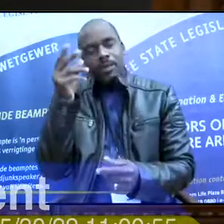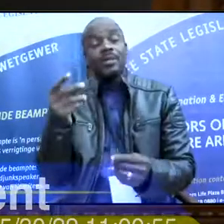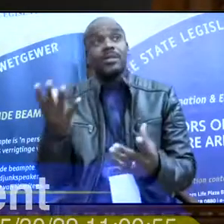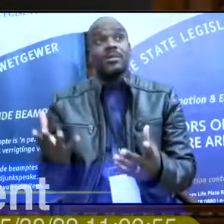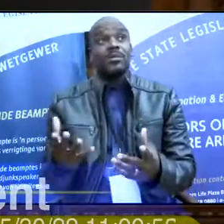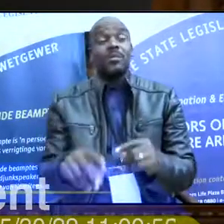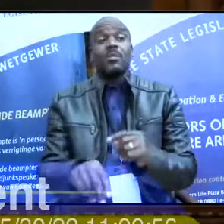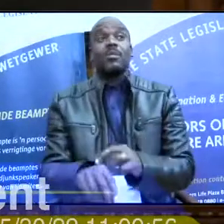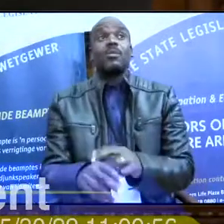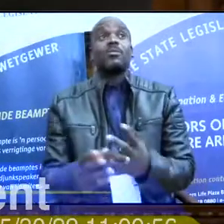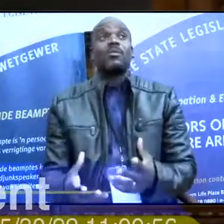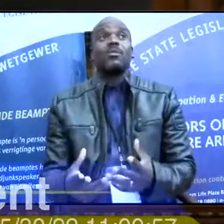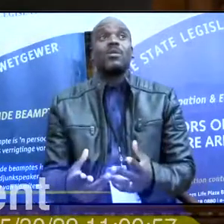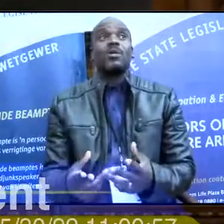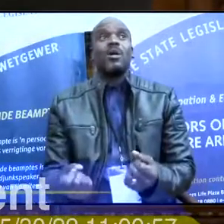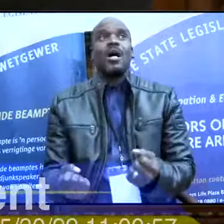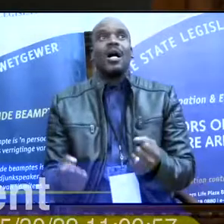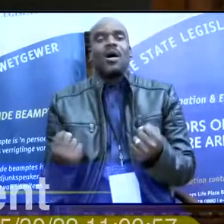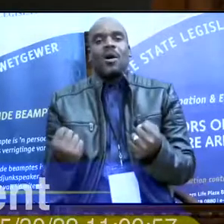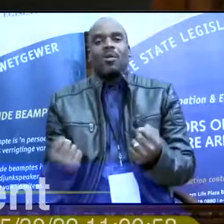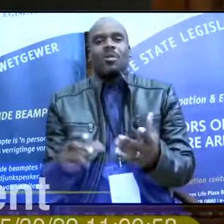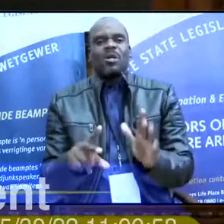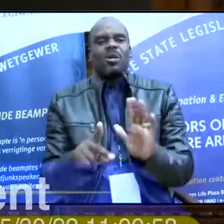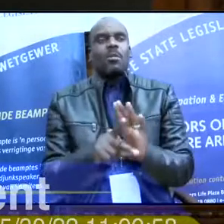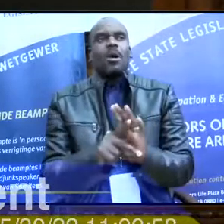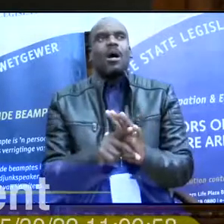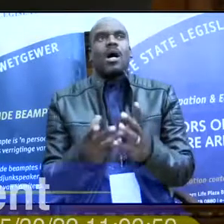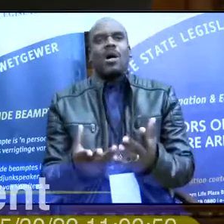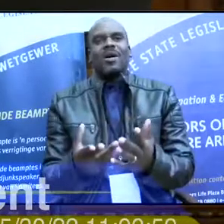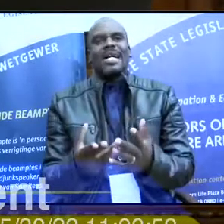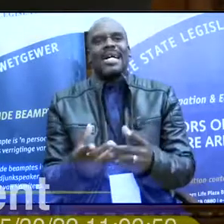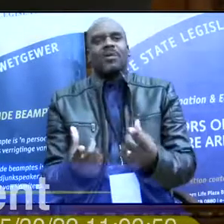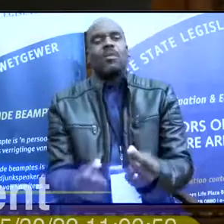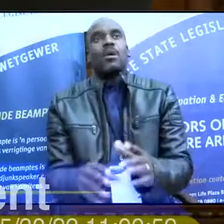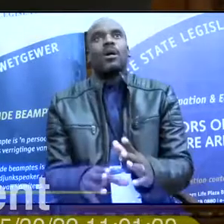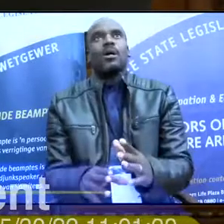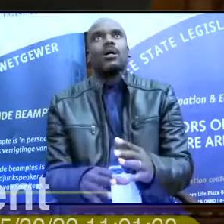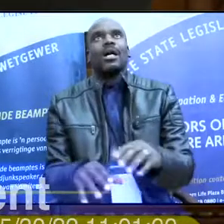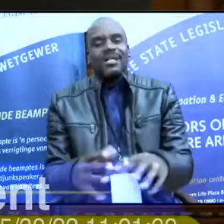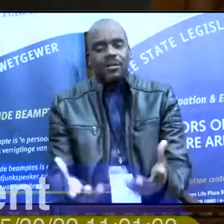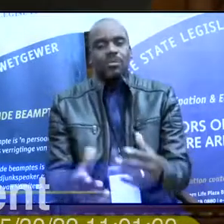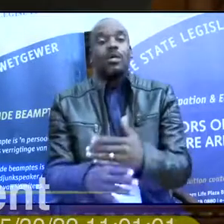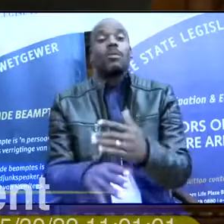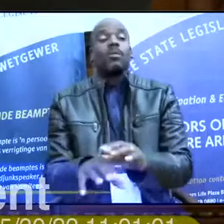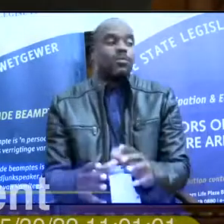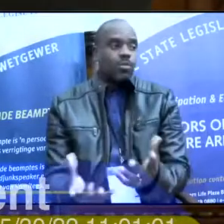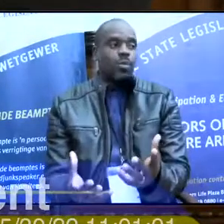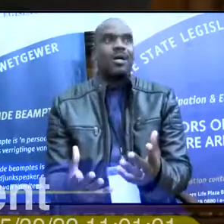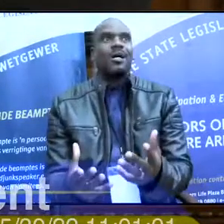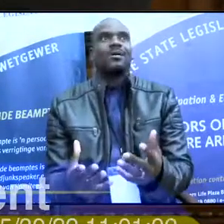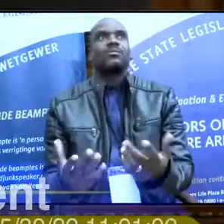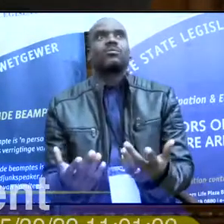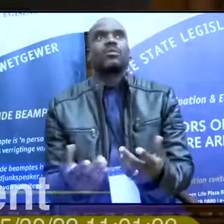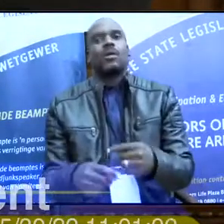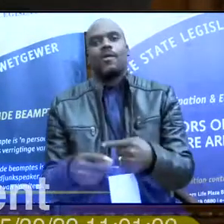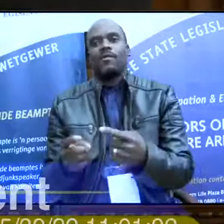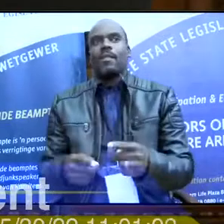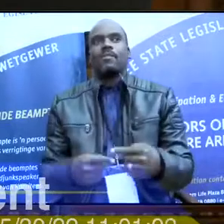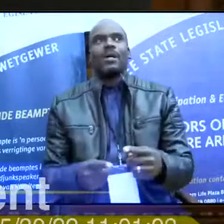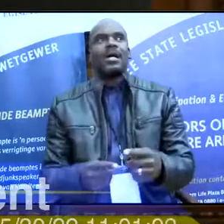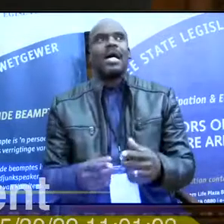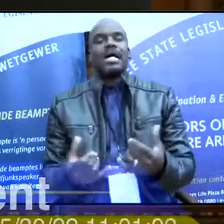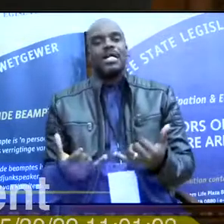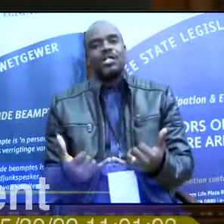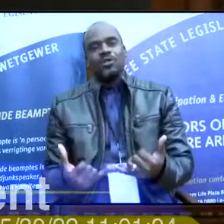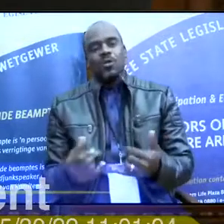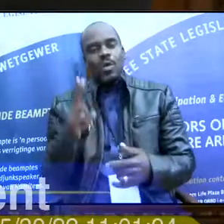matters are being felt and seen as we work through our conditions and our processes currently so if